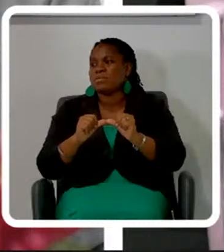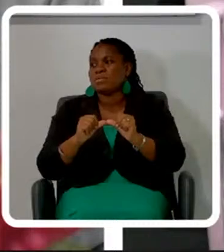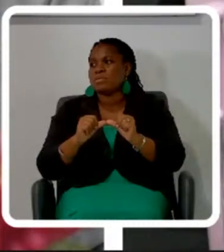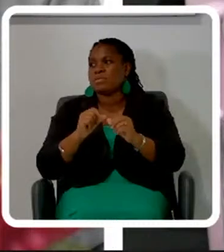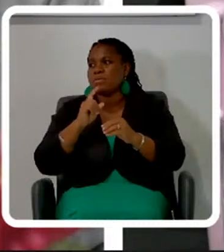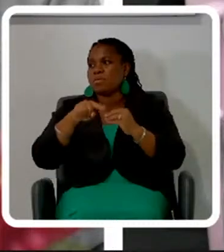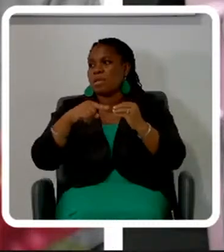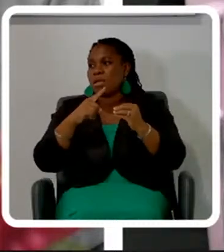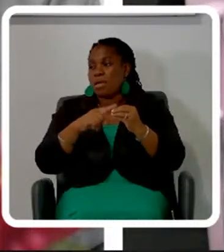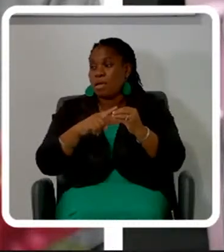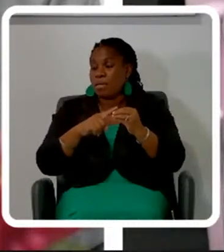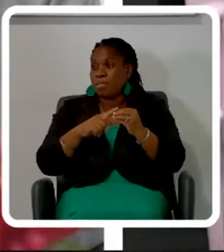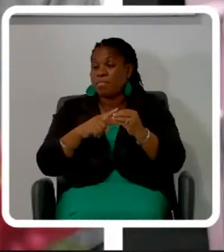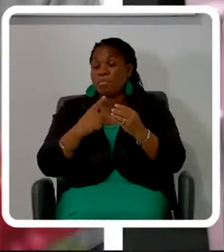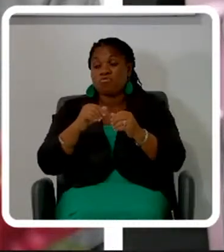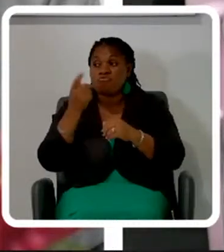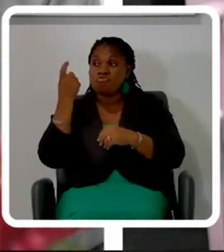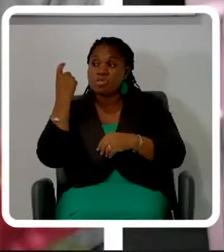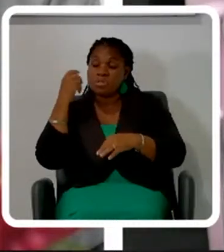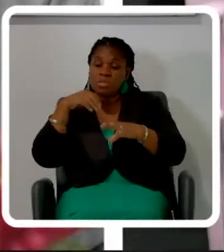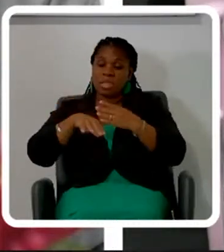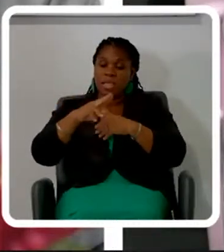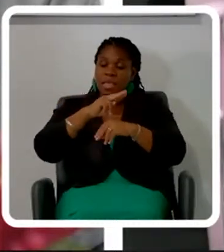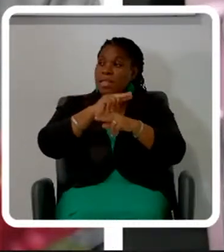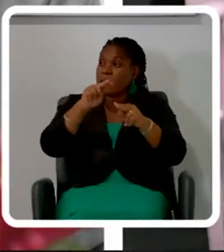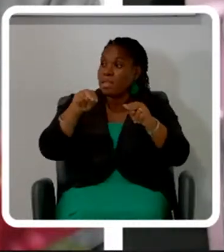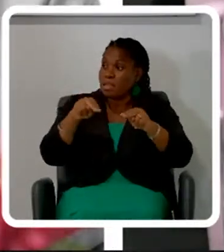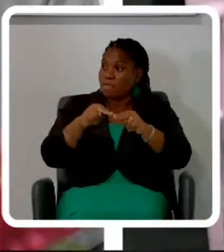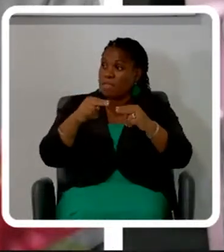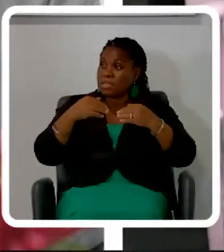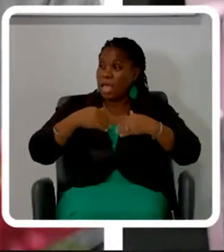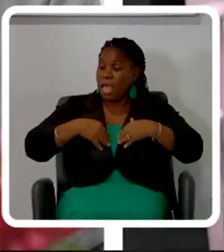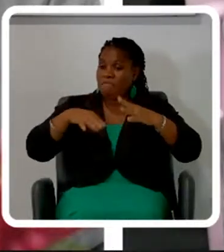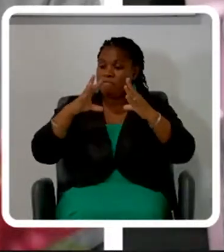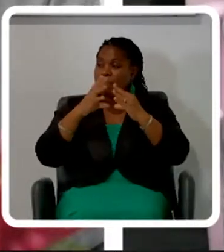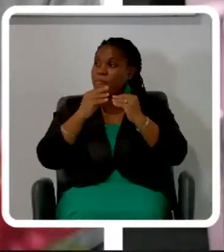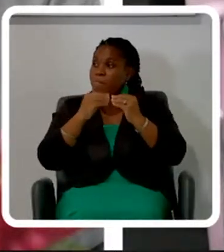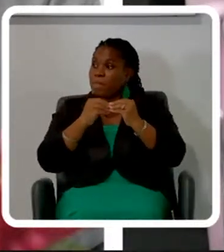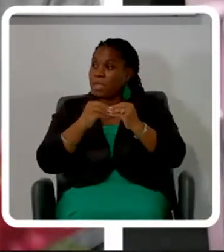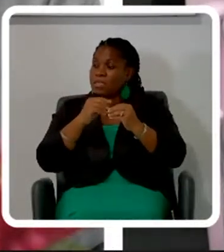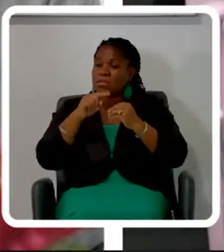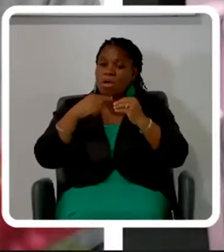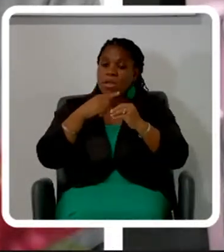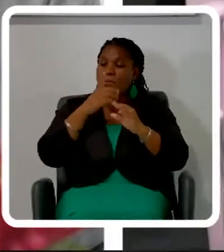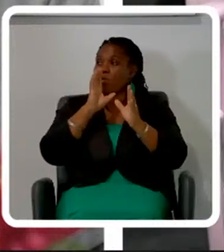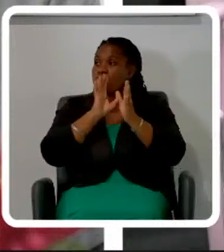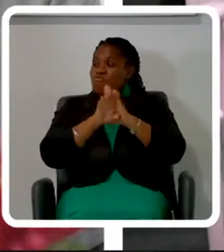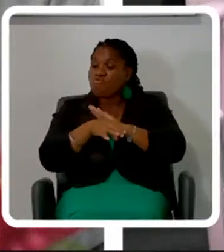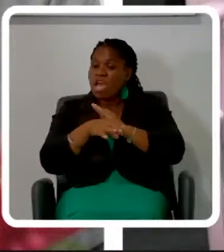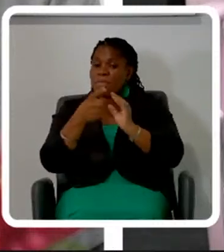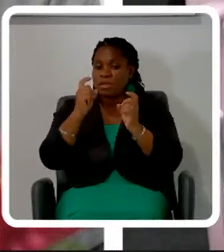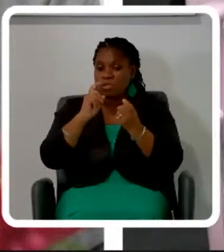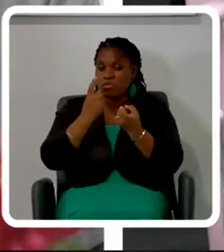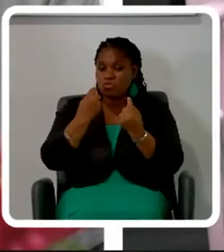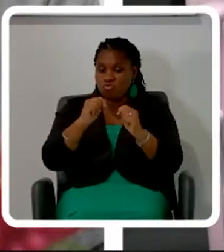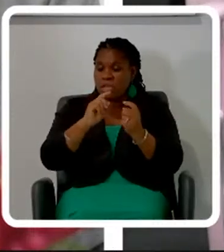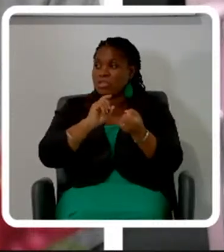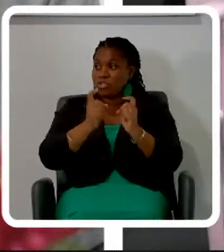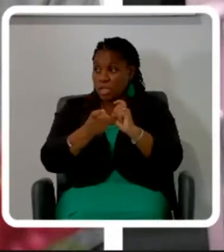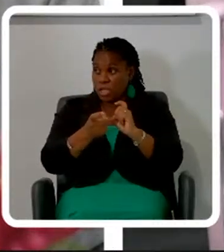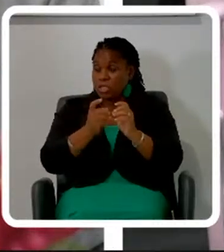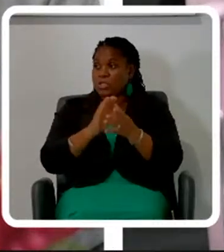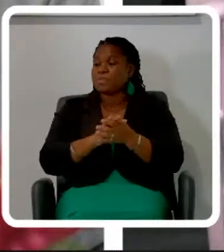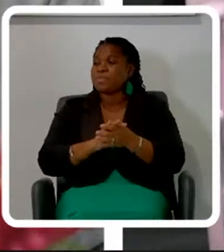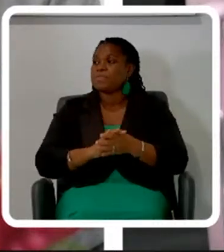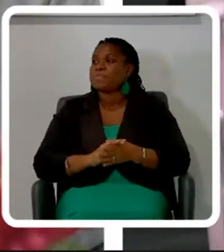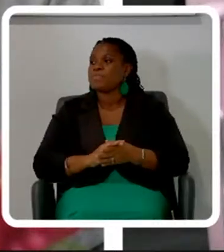a consultation in Nevis recently, which is the second in a series of 3. So if you can provide us with some update there. And then the part B of that